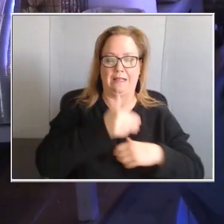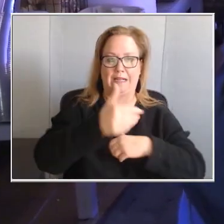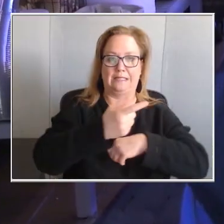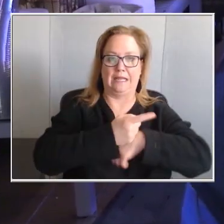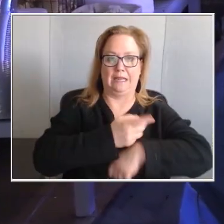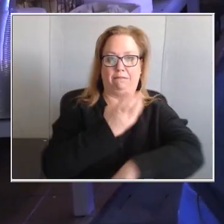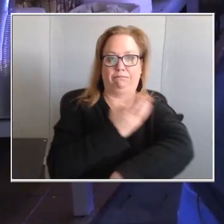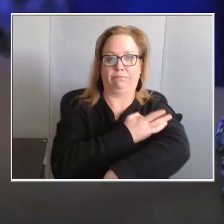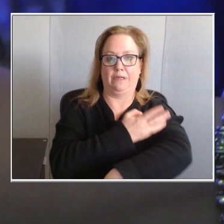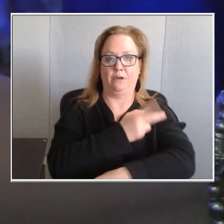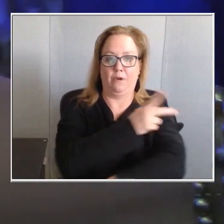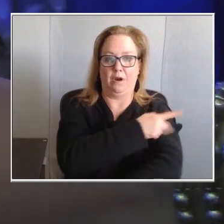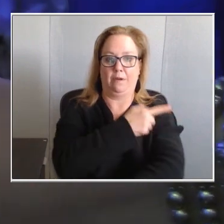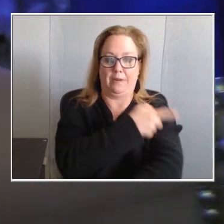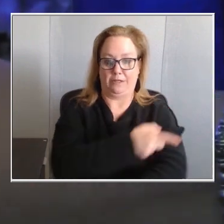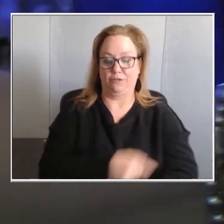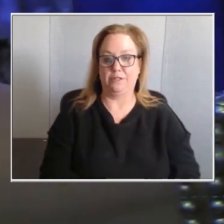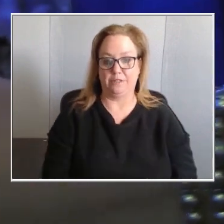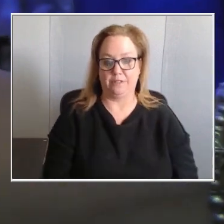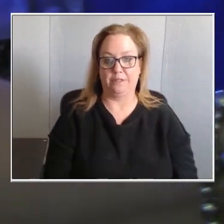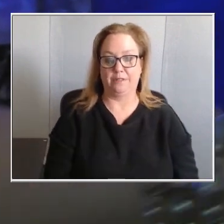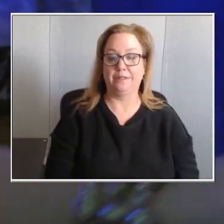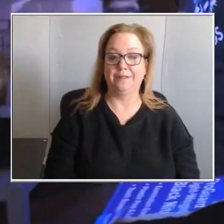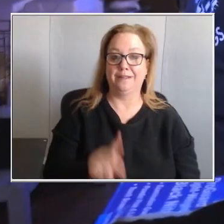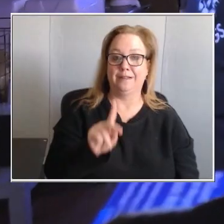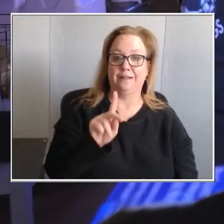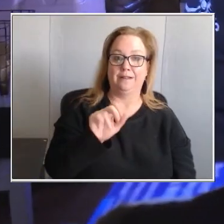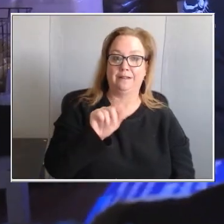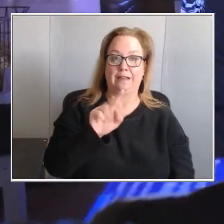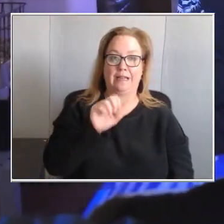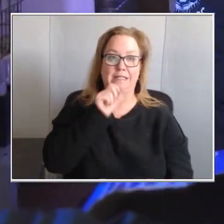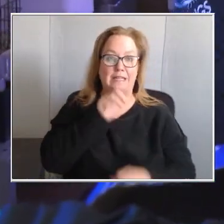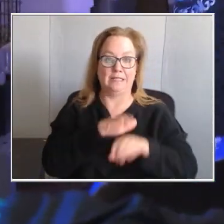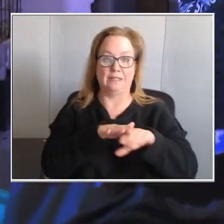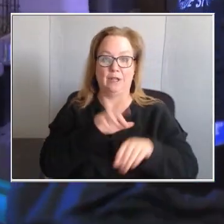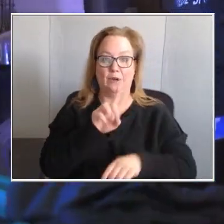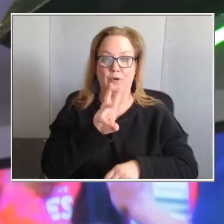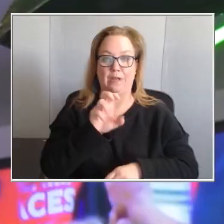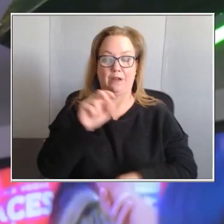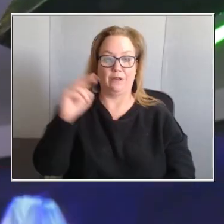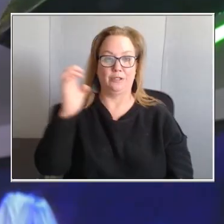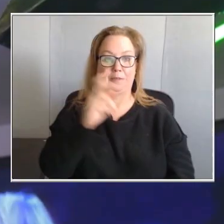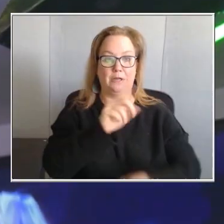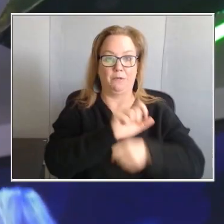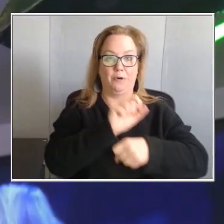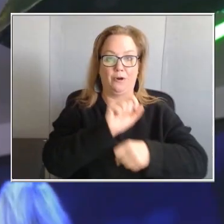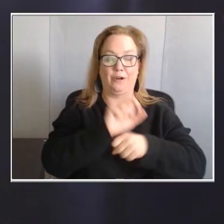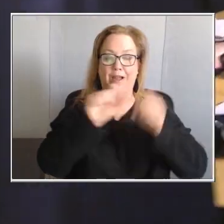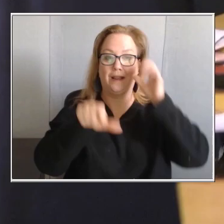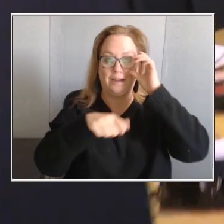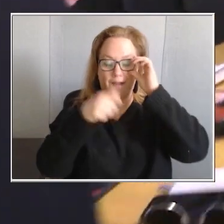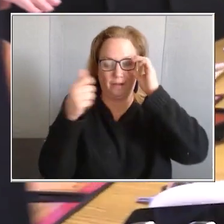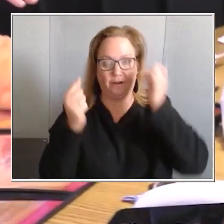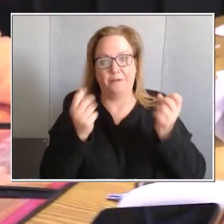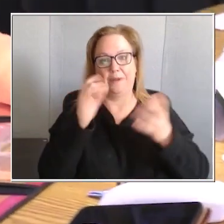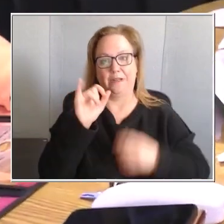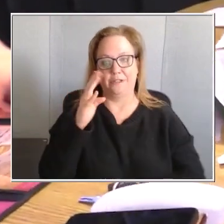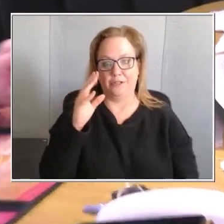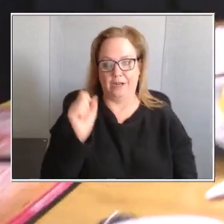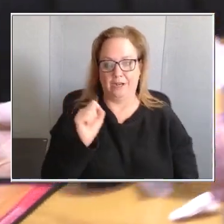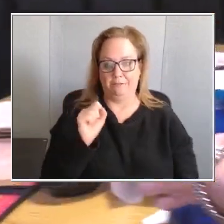patients. And Katie hasn't slowed down. She's back to work at another one of her many jobs.